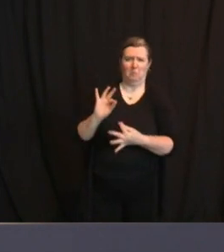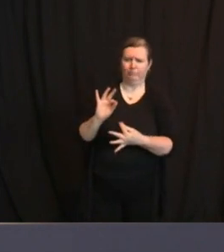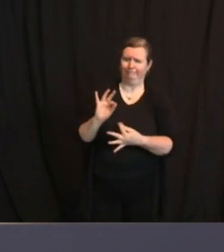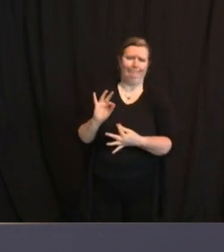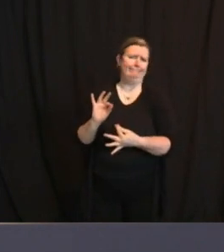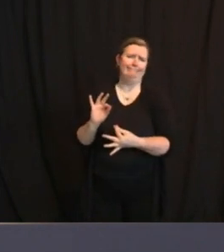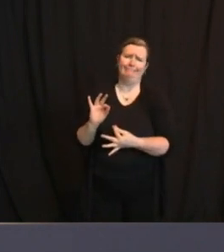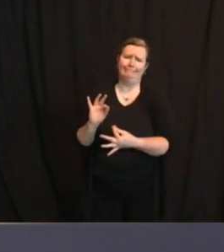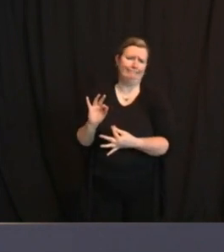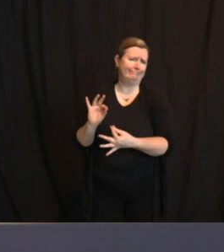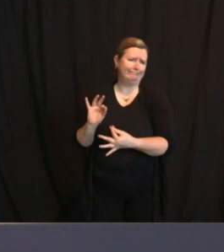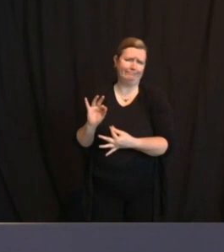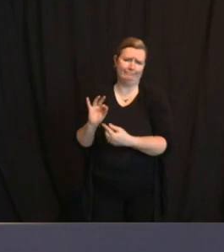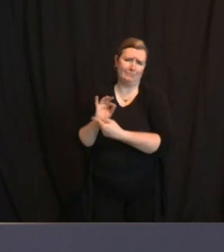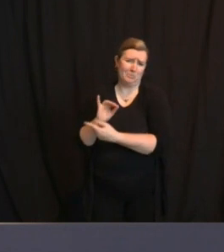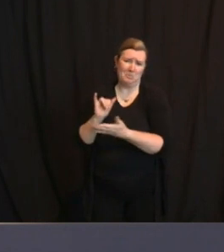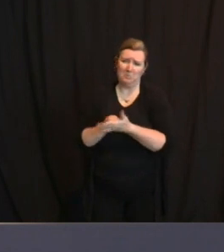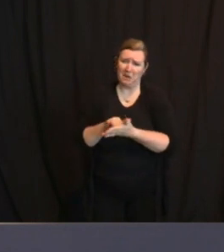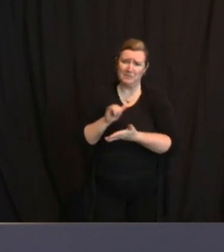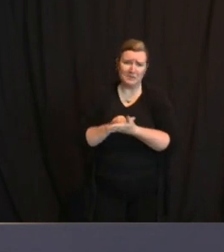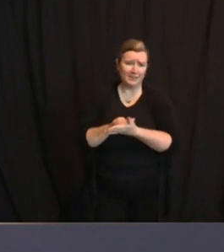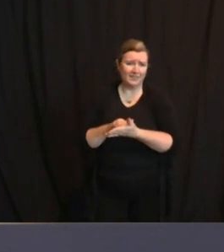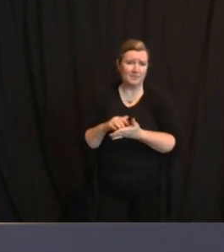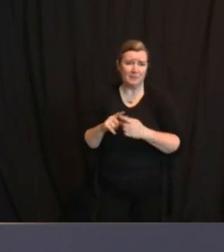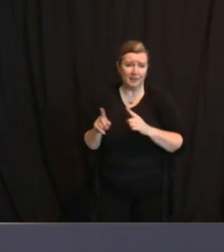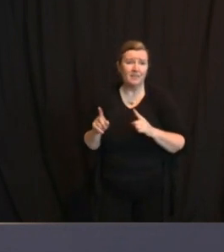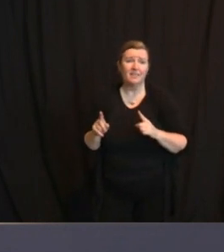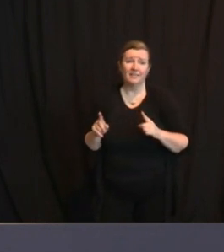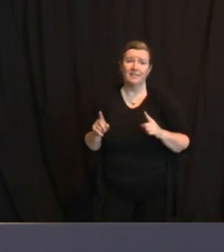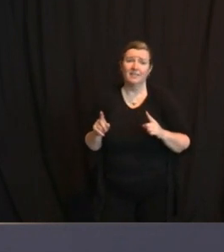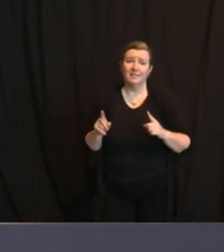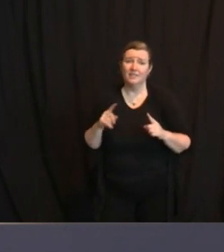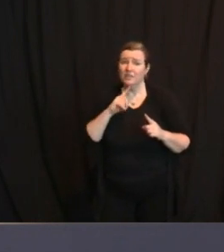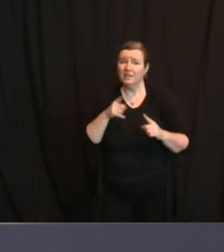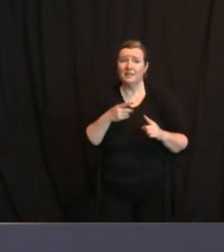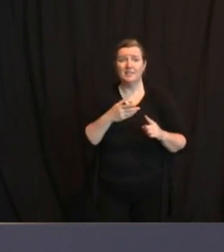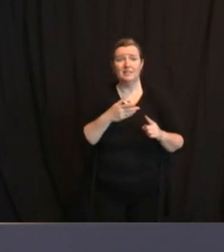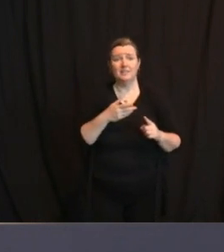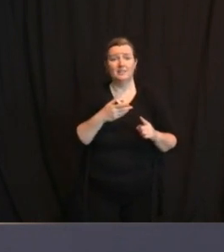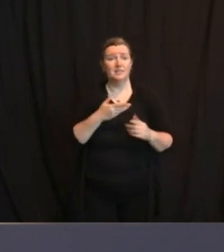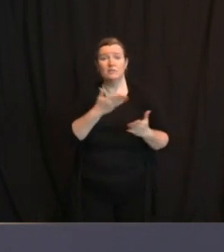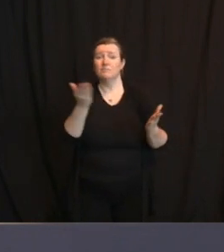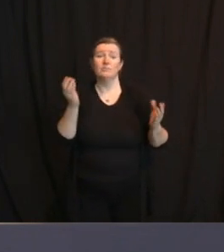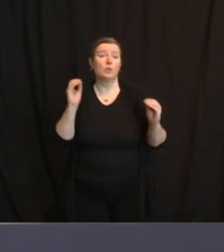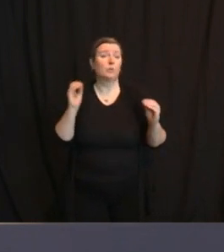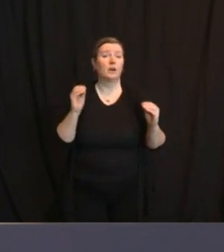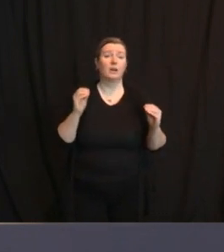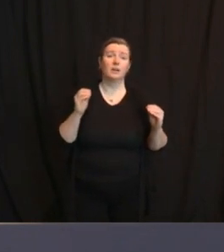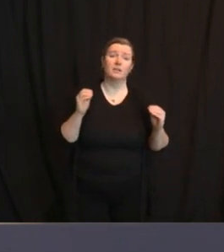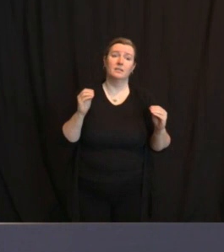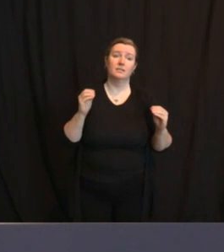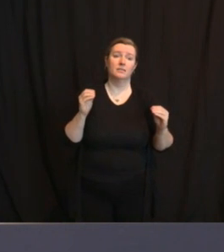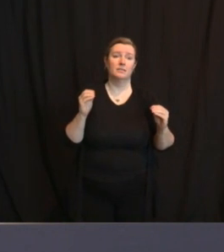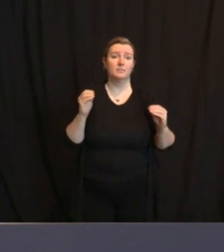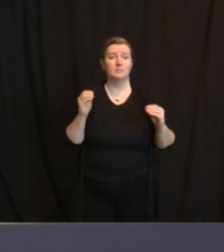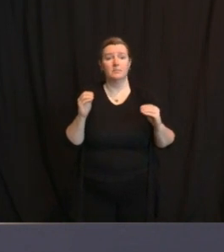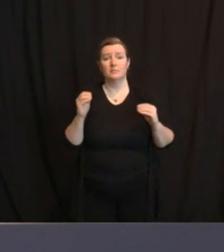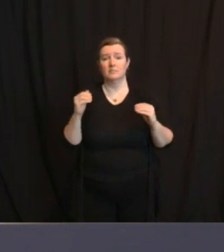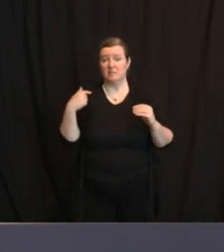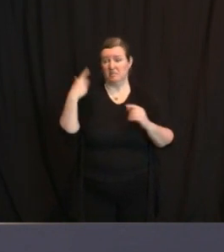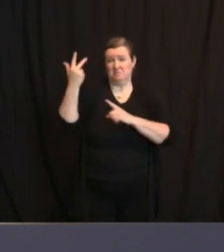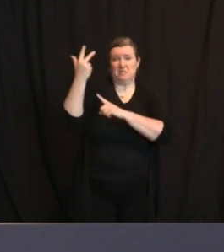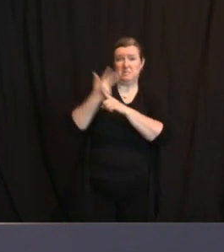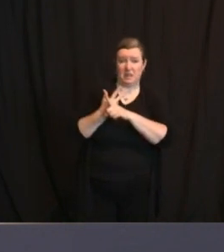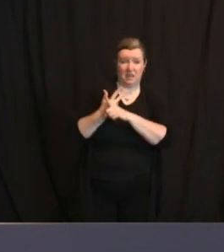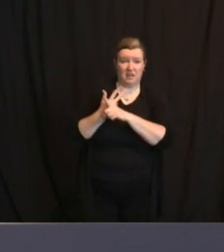time. Who could bat 1,000? But no one has done more over the past 3 months in this